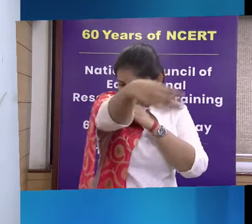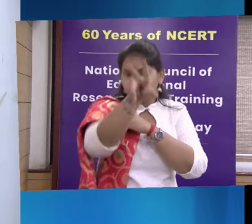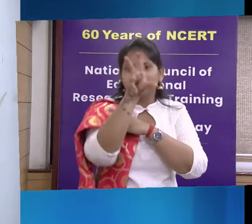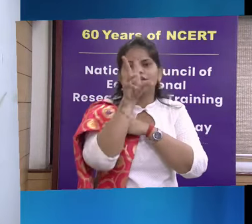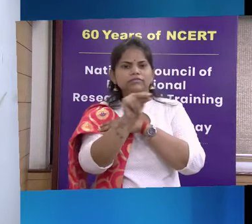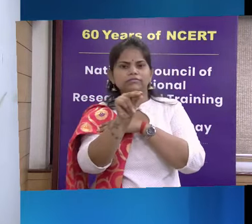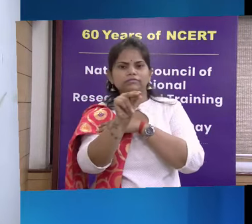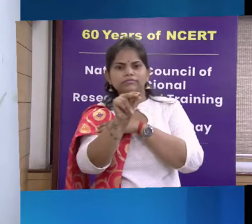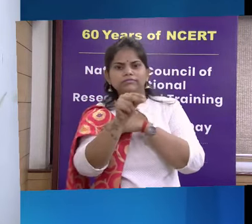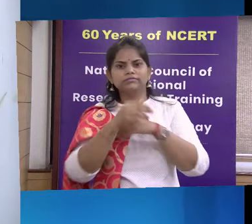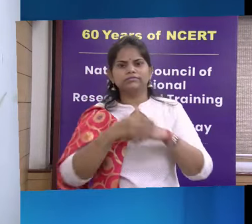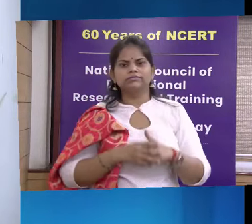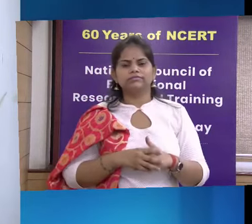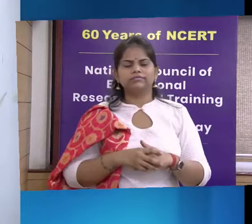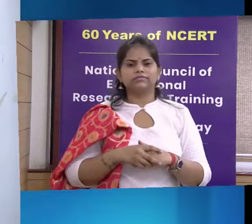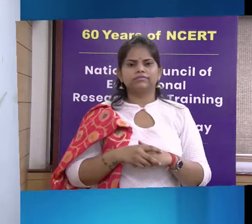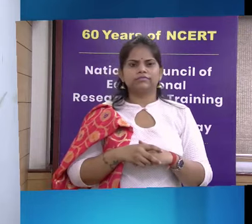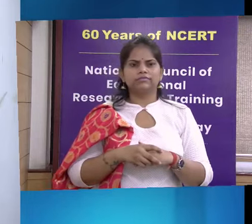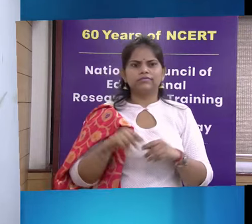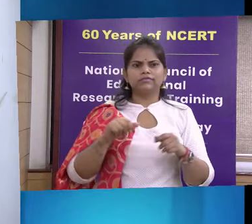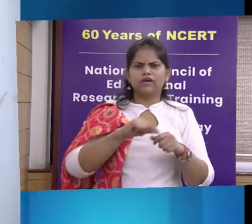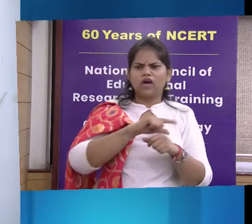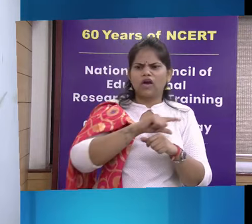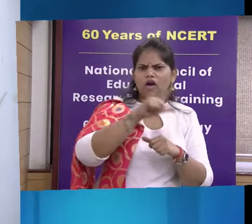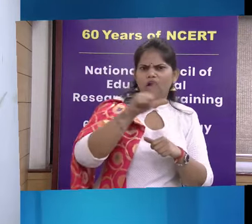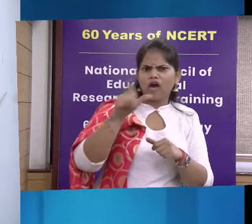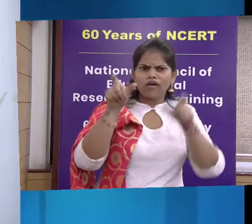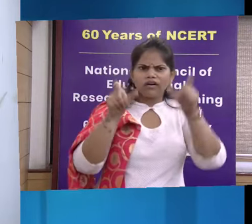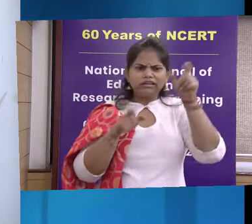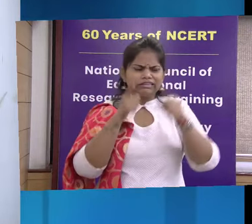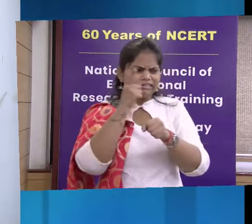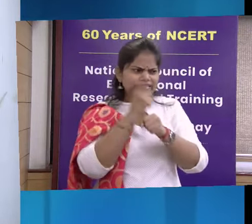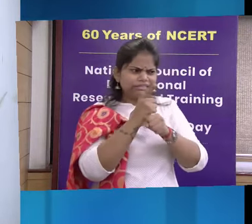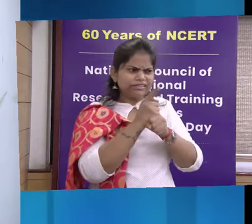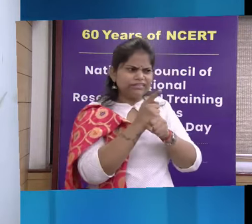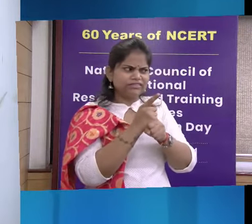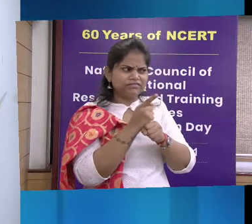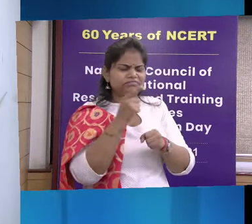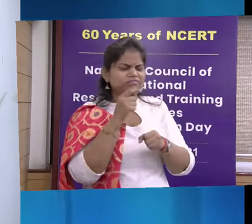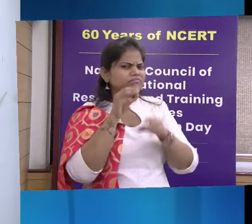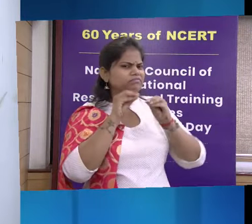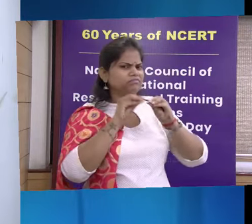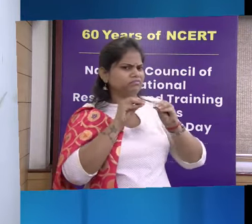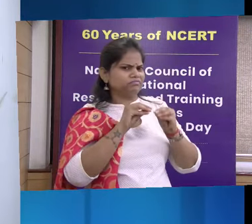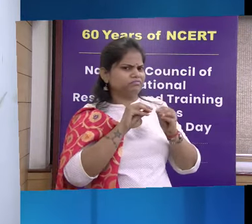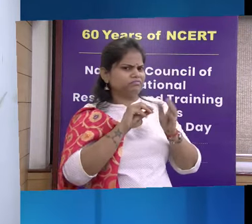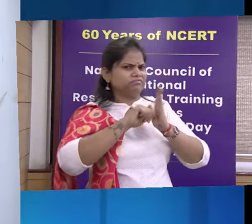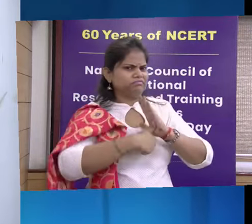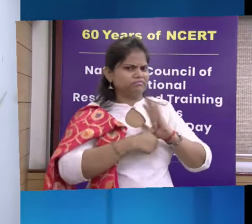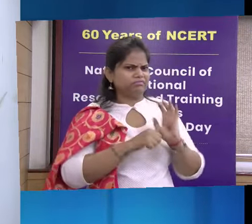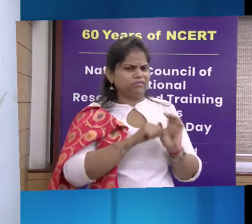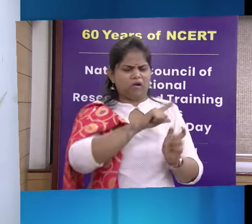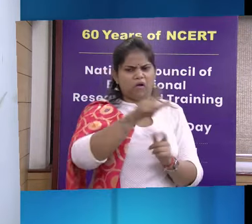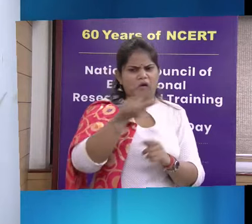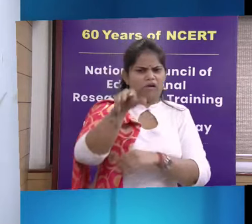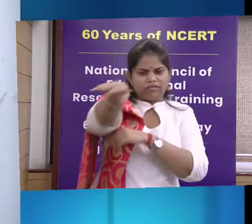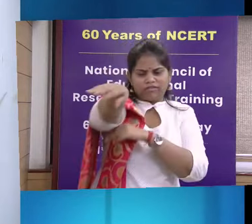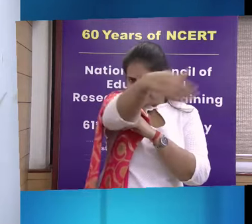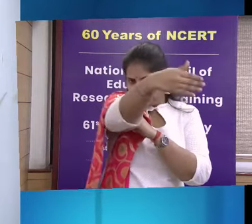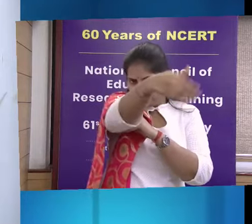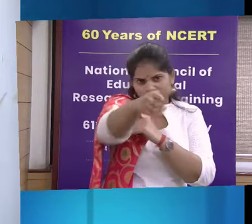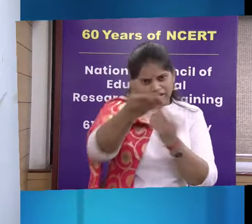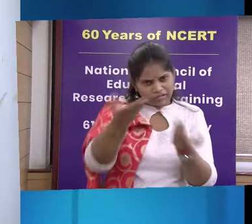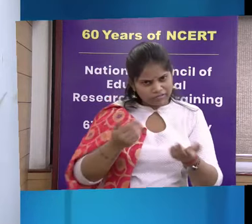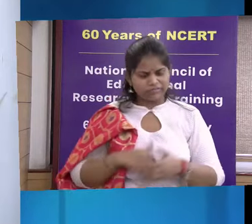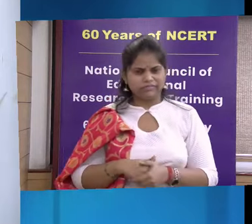And all my relatives will act as teachers. Elephants, all elephants don't.